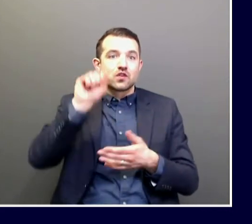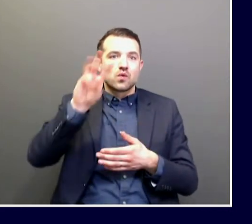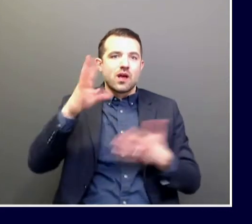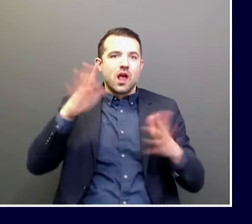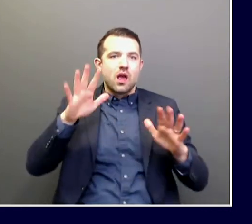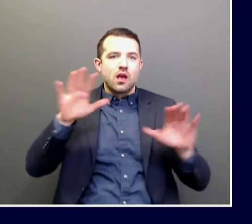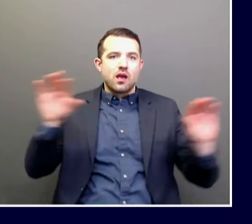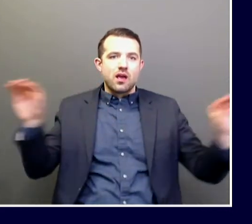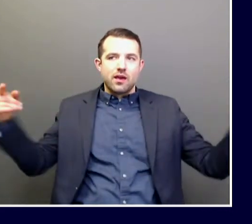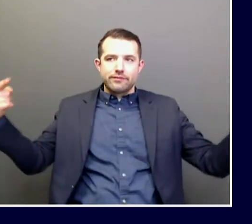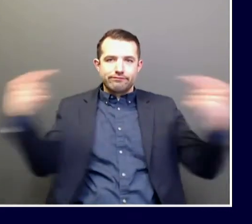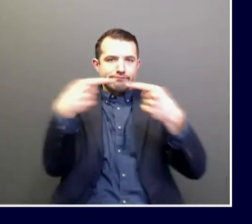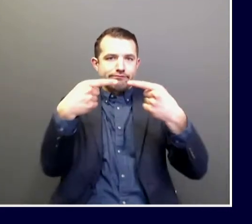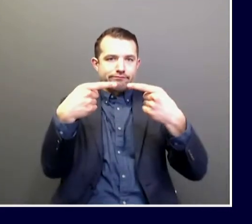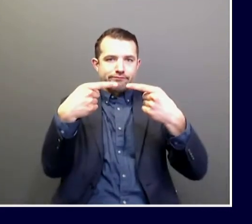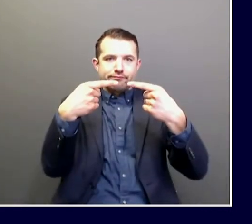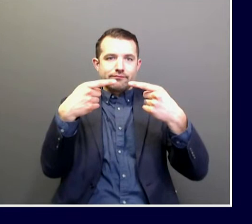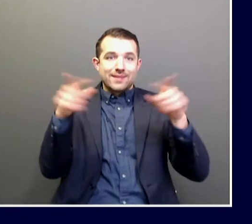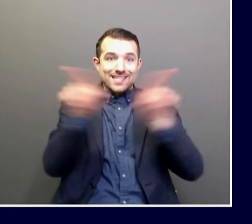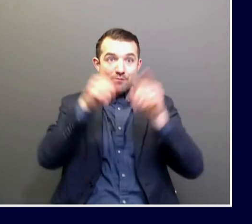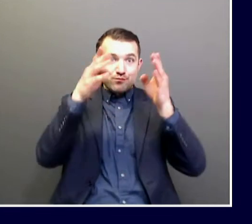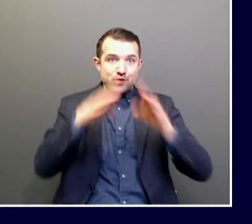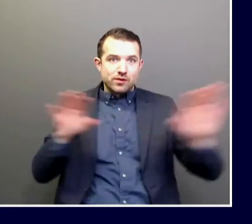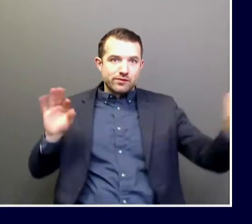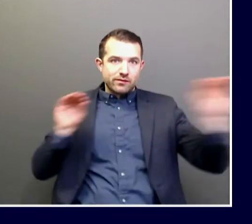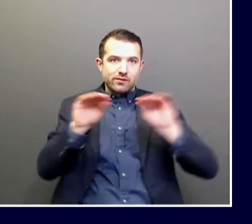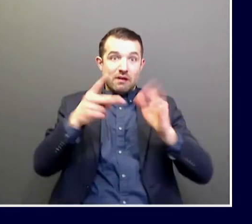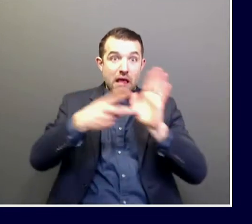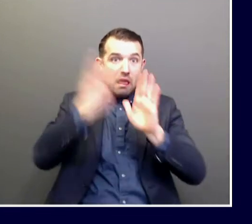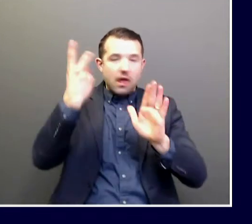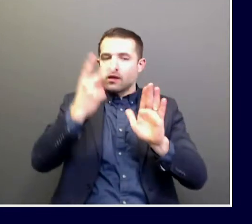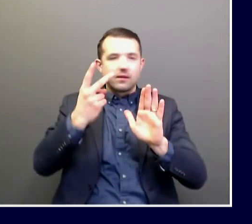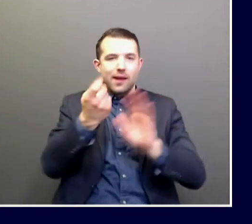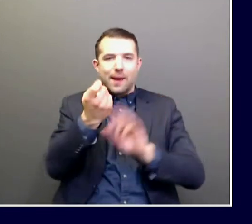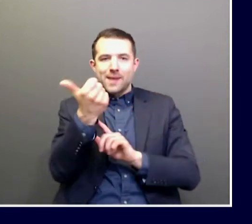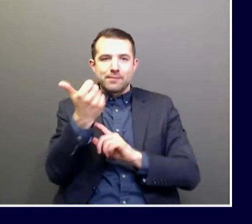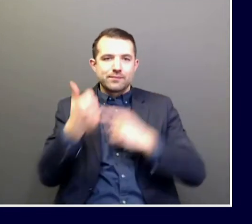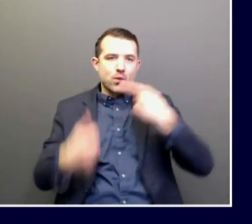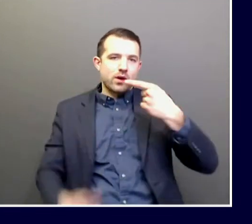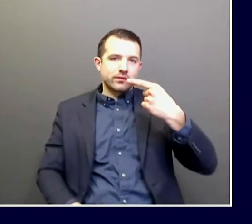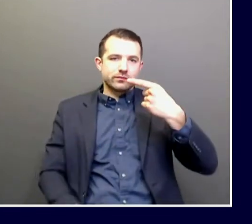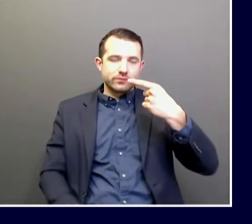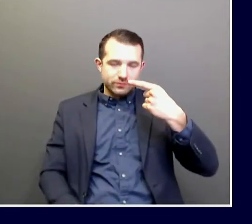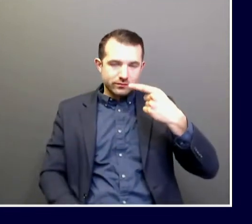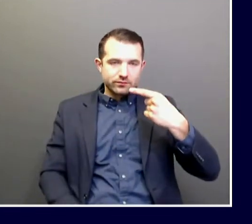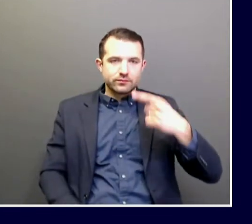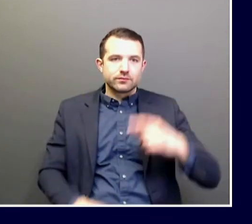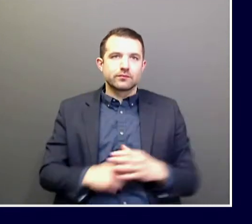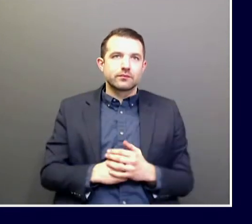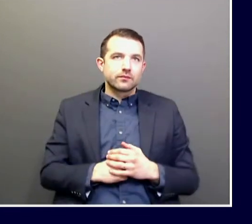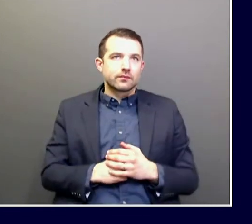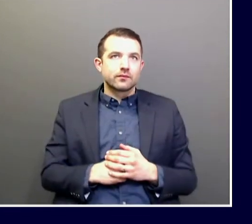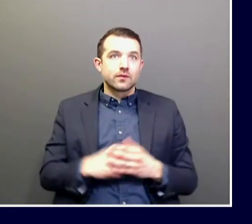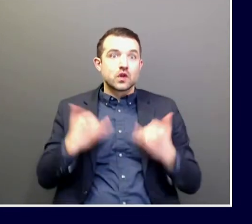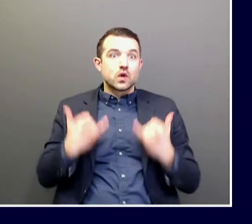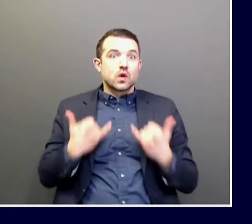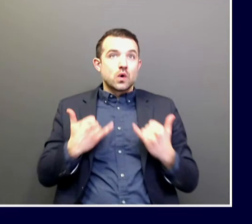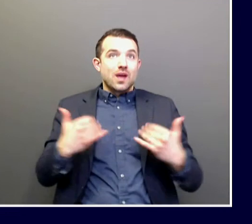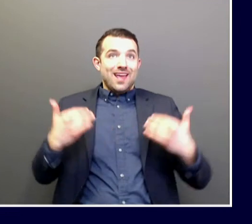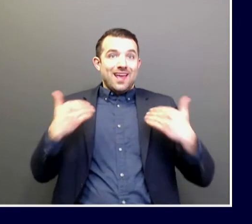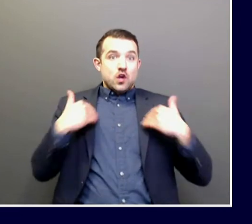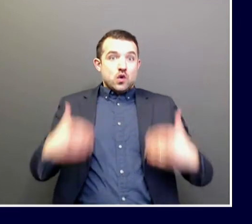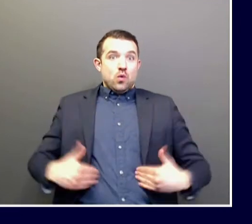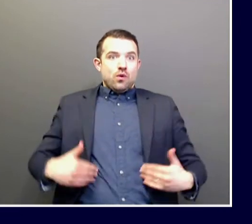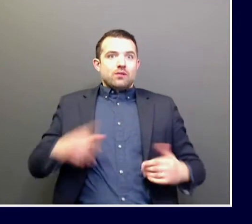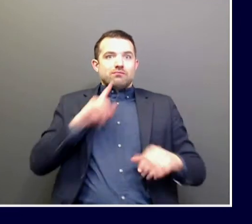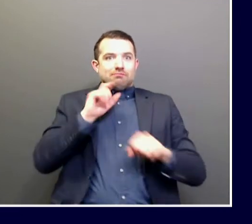then packages it and uploads it to the US CDC. Right now, that process is one that occurs by individuals